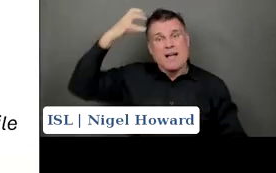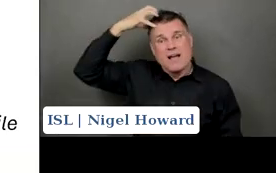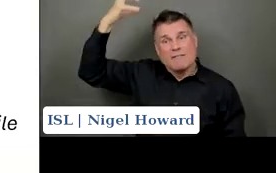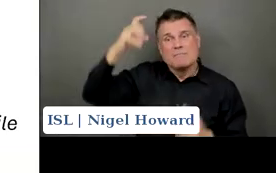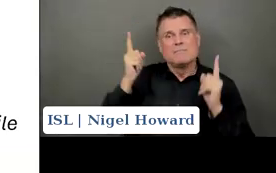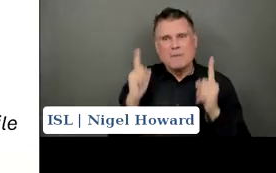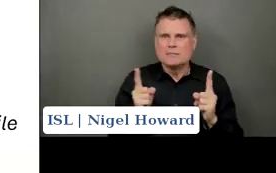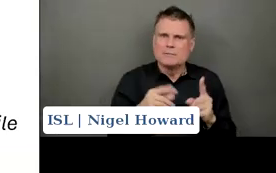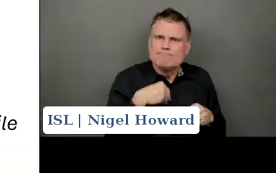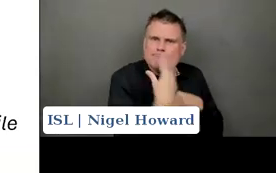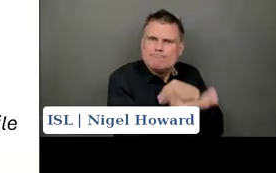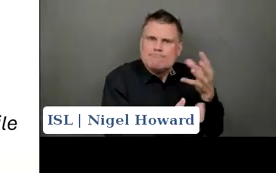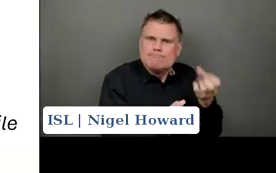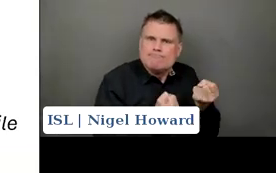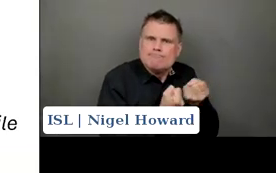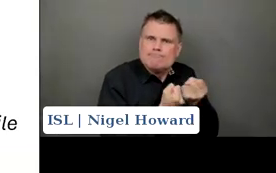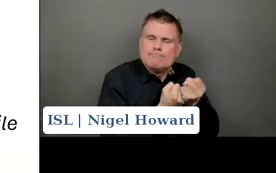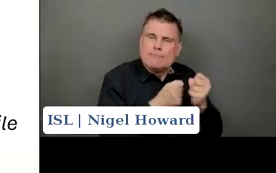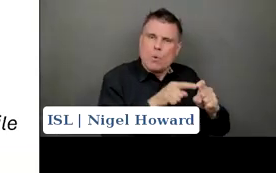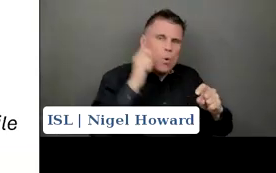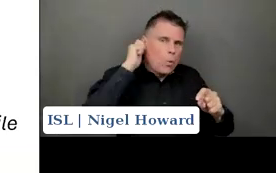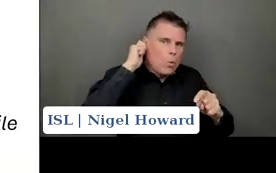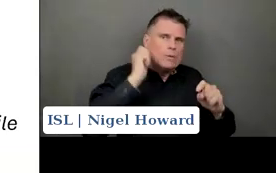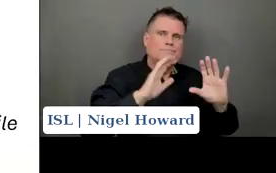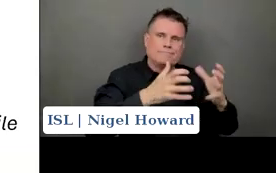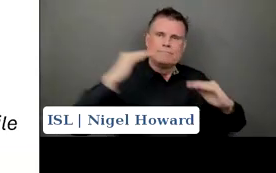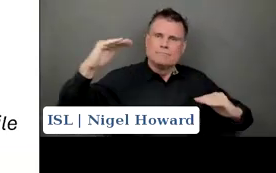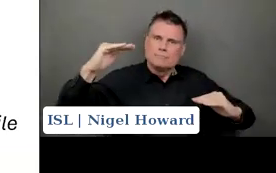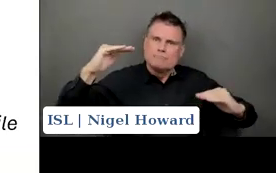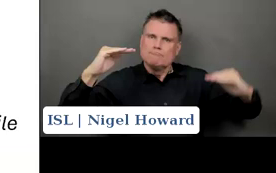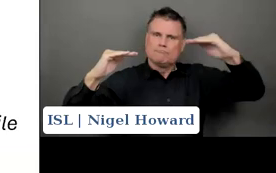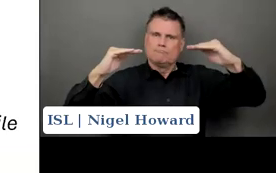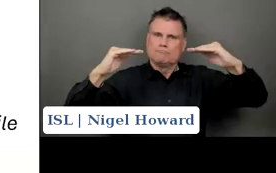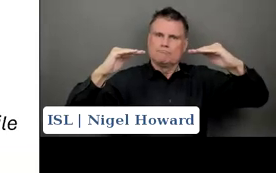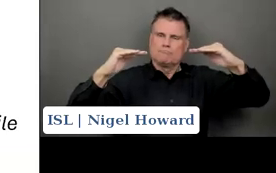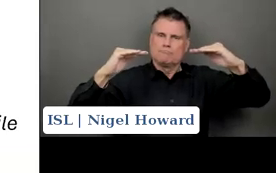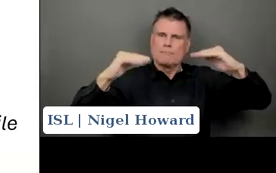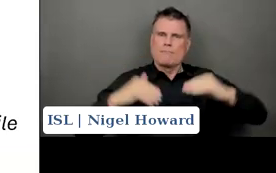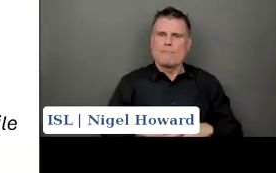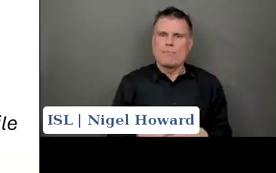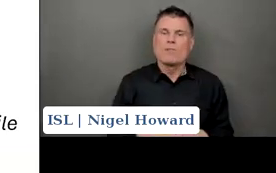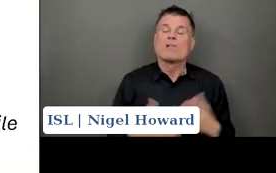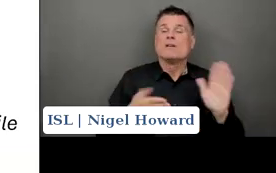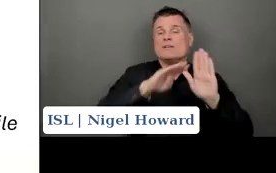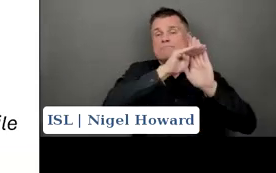those supporting infrastructures, policies, programs that would then enable